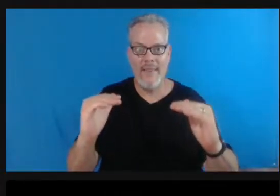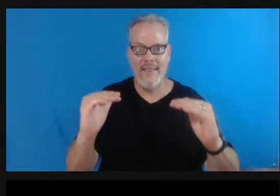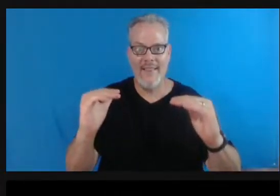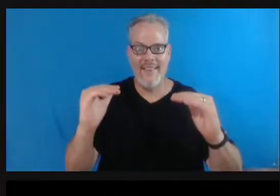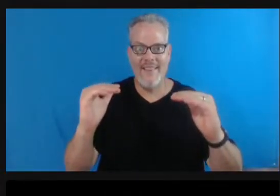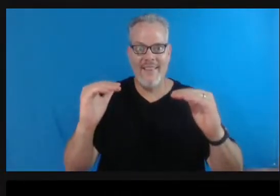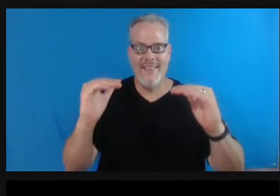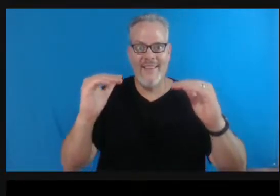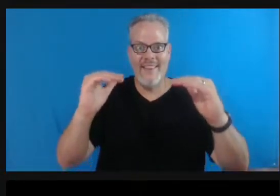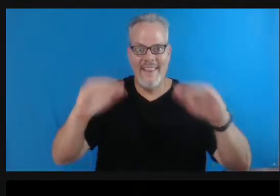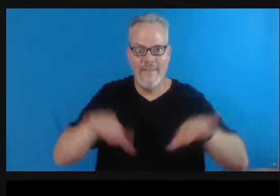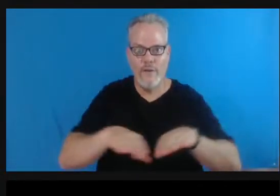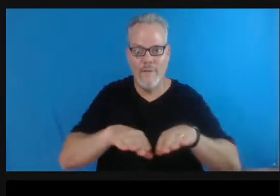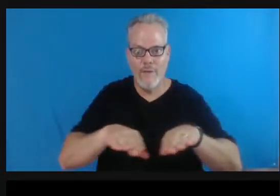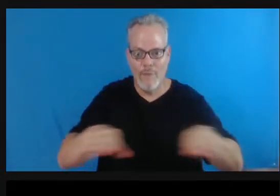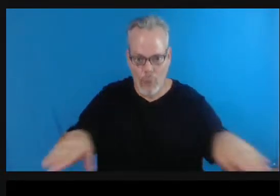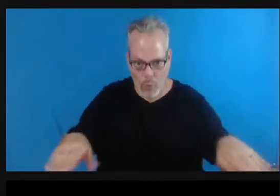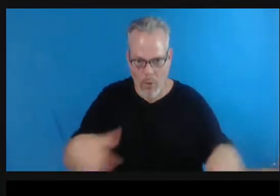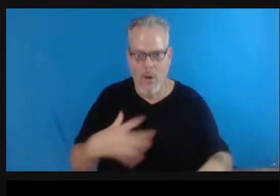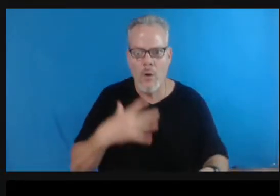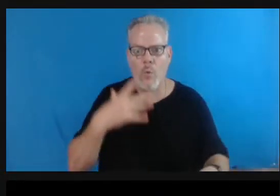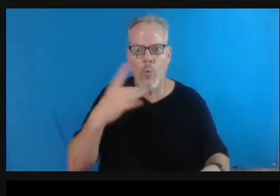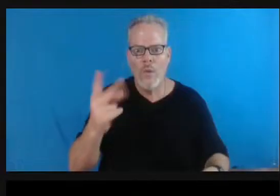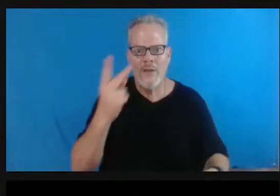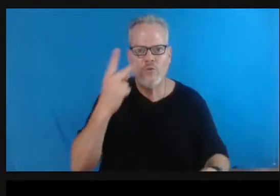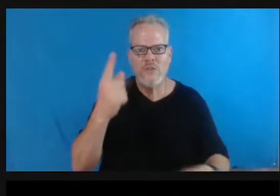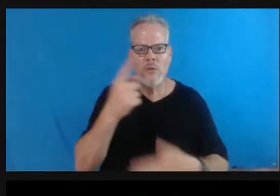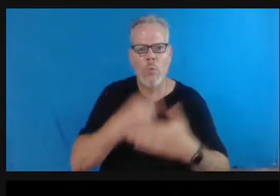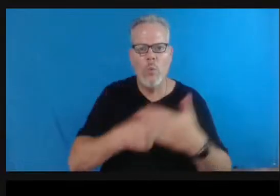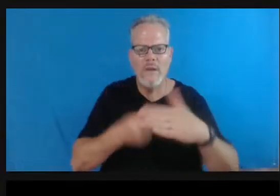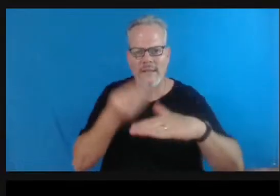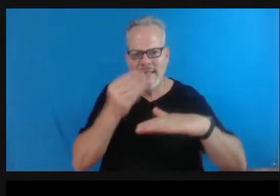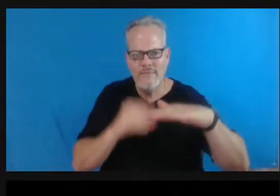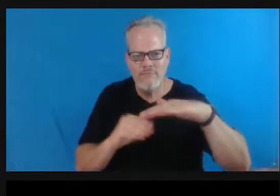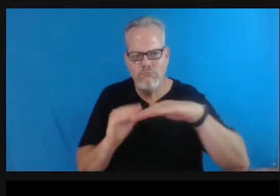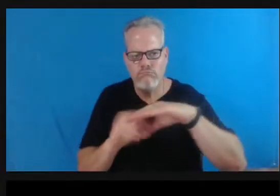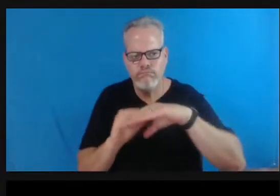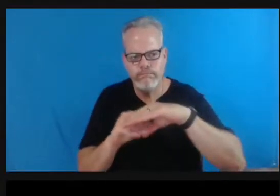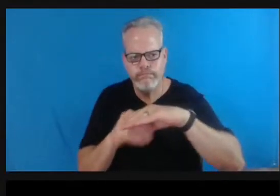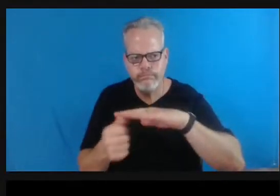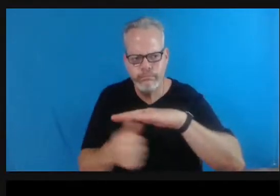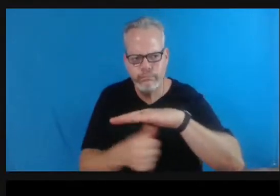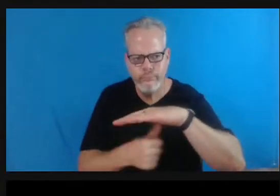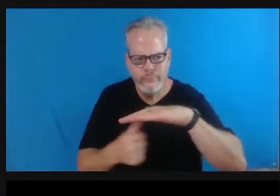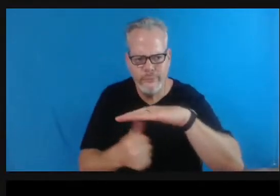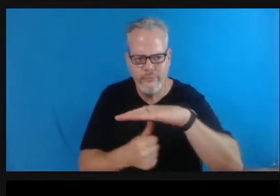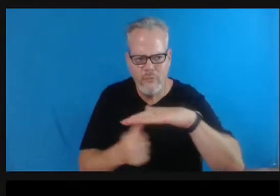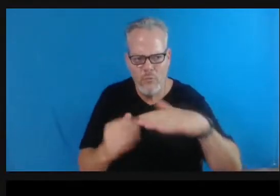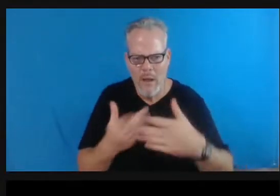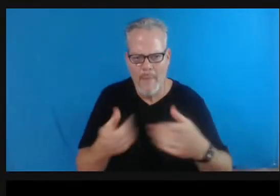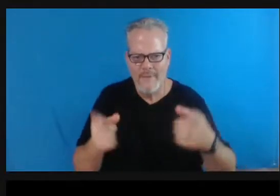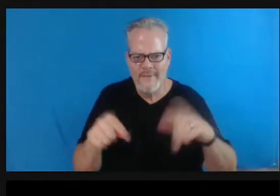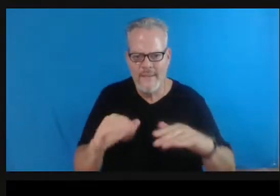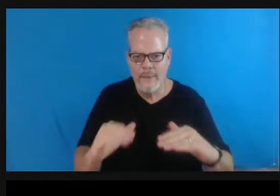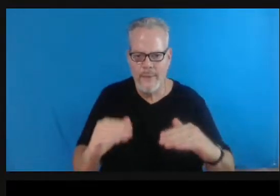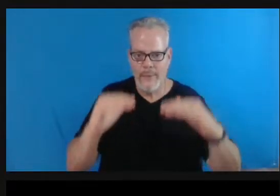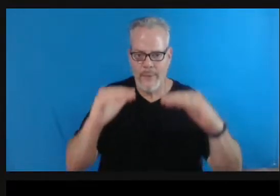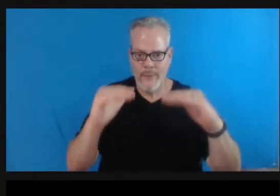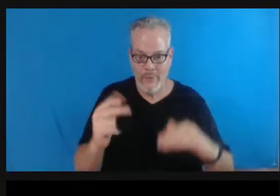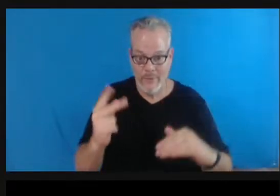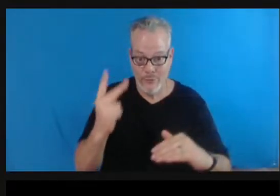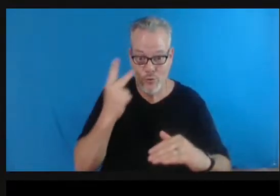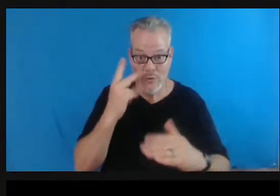we really like to look at what is being injected and lifting as a whole. And if you look in areas like in